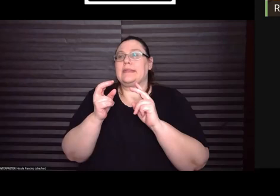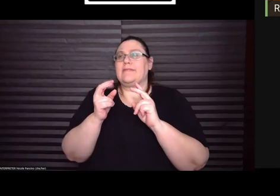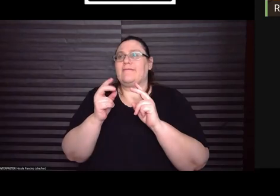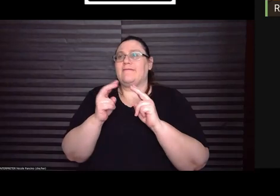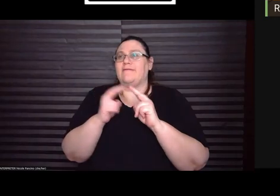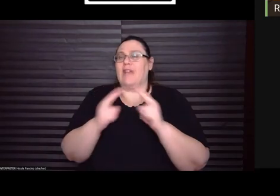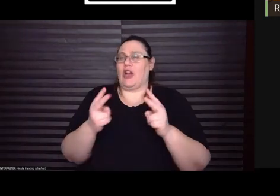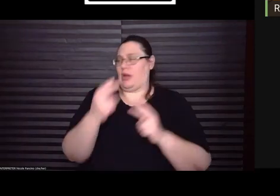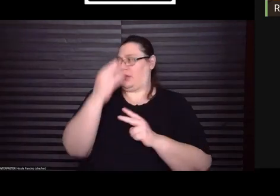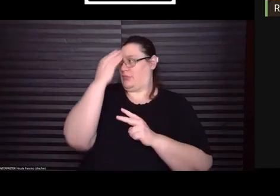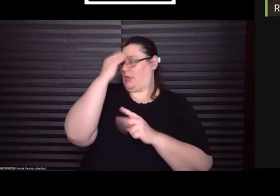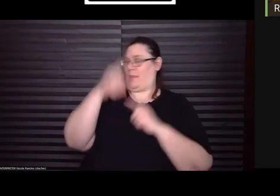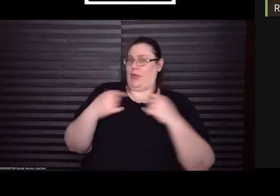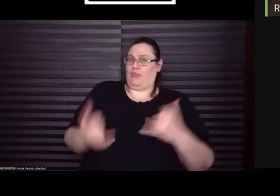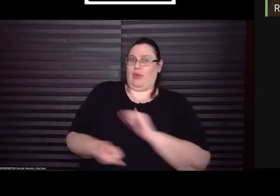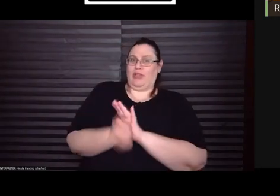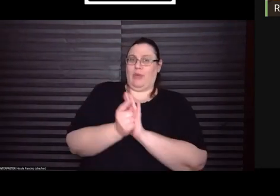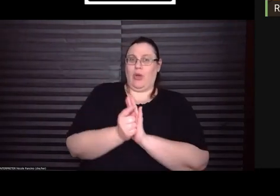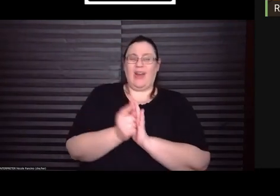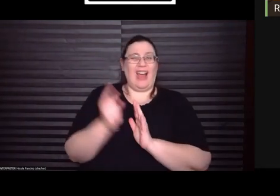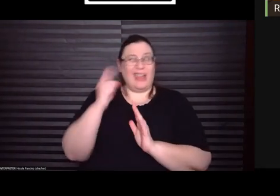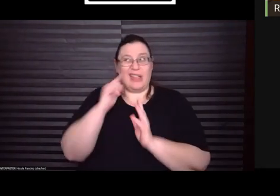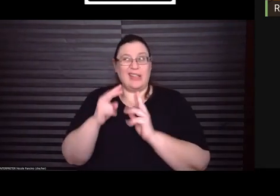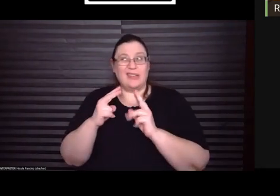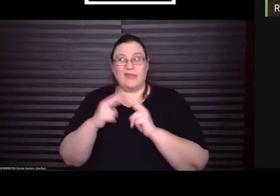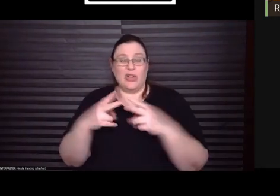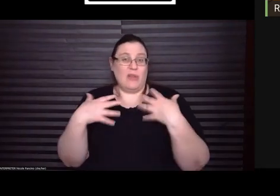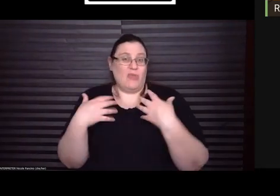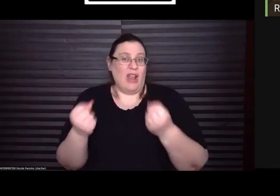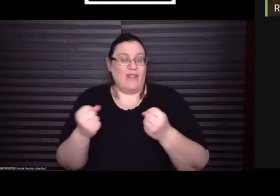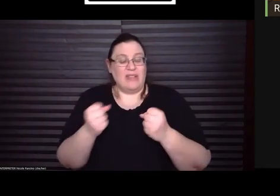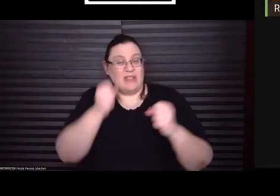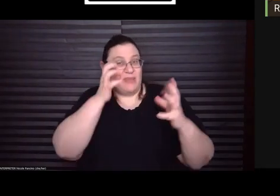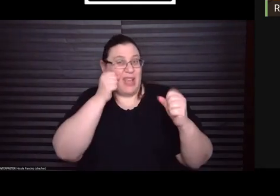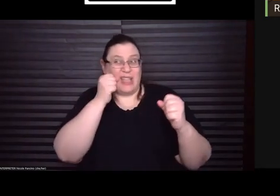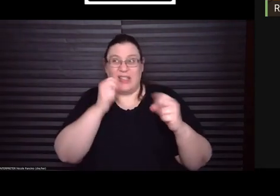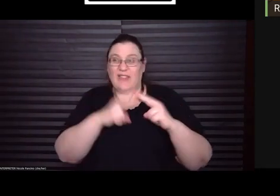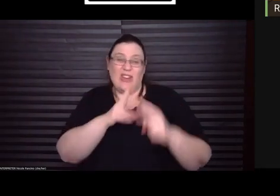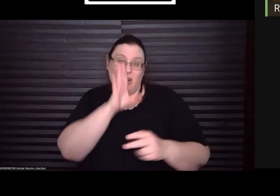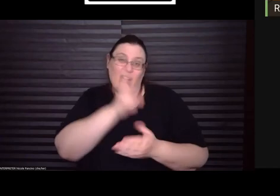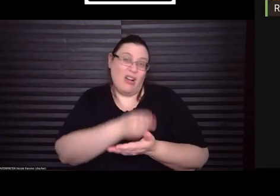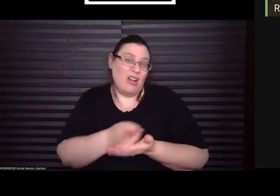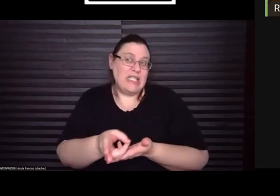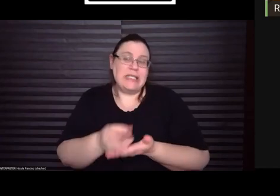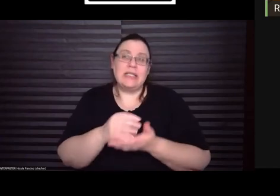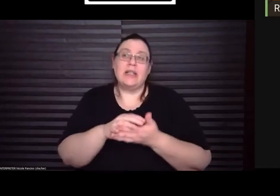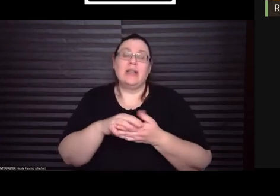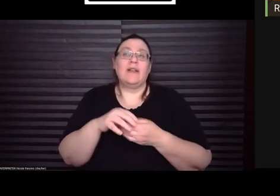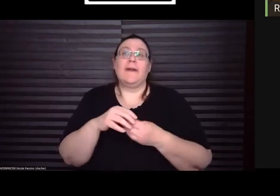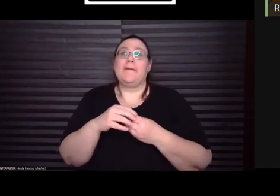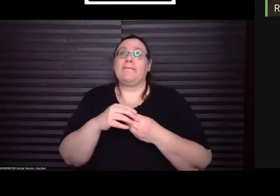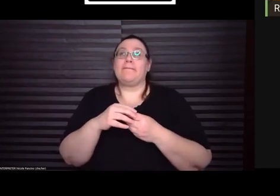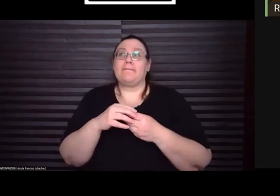in touch with the present moment in a way I find very courageous and kind of amazing, and very honest. And